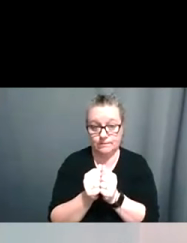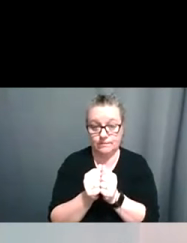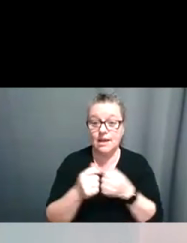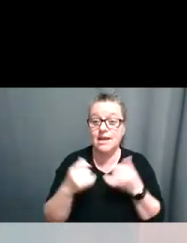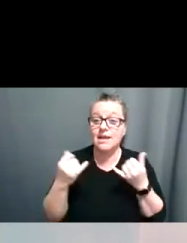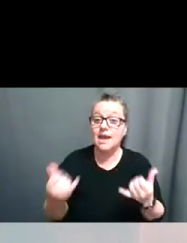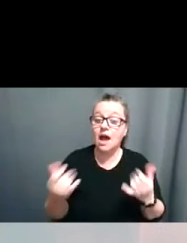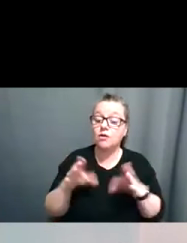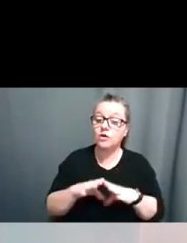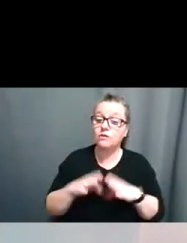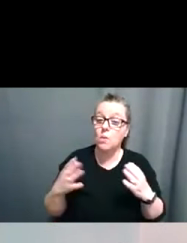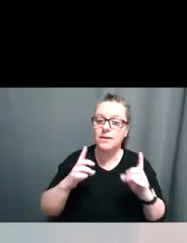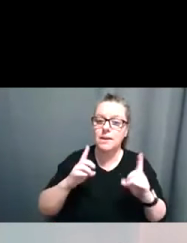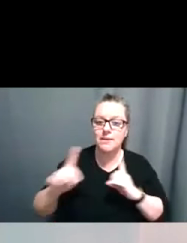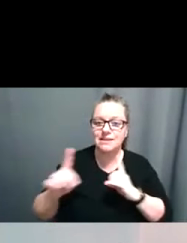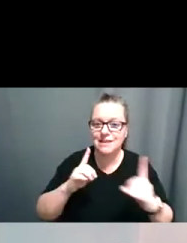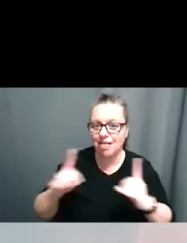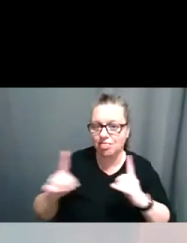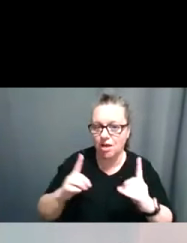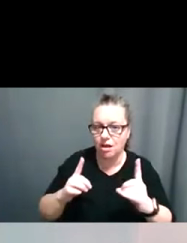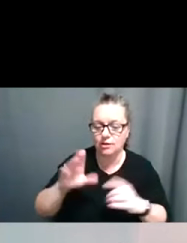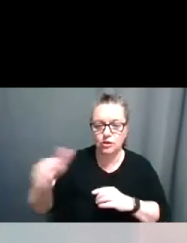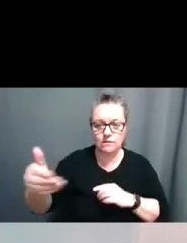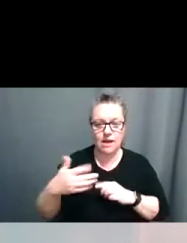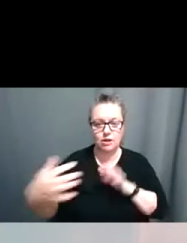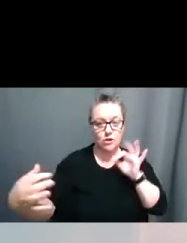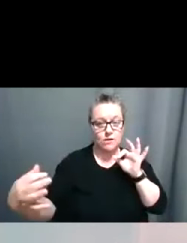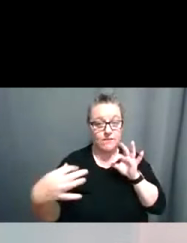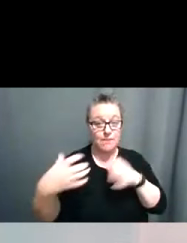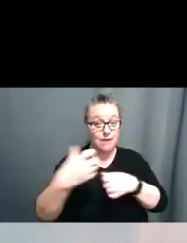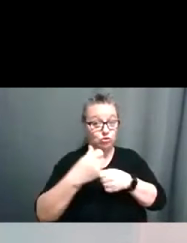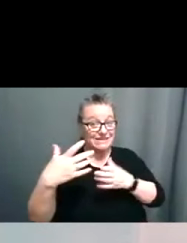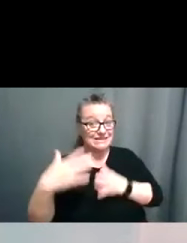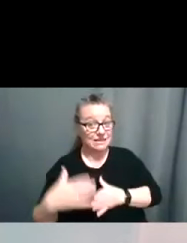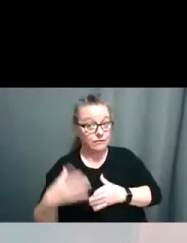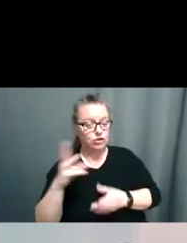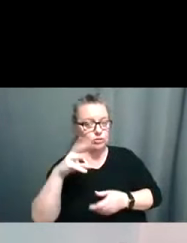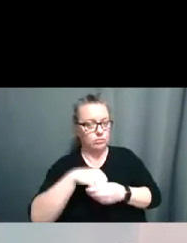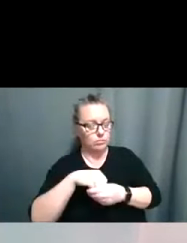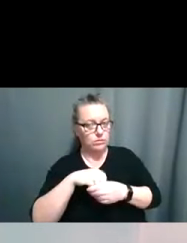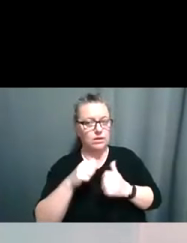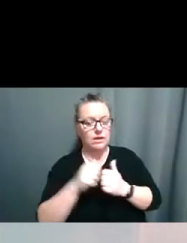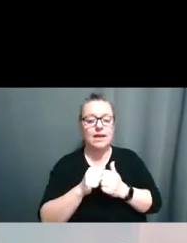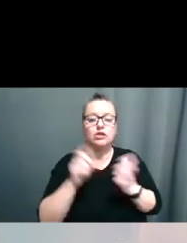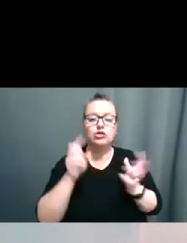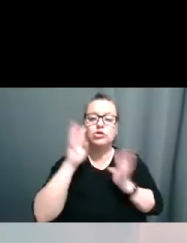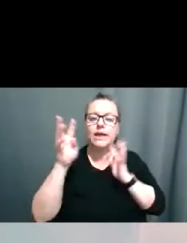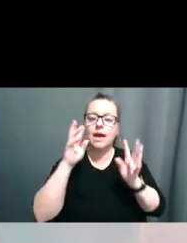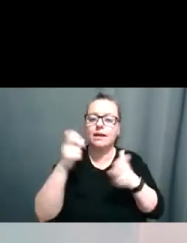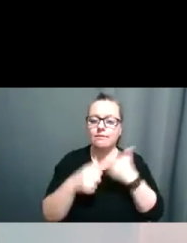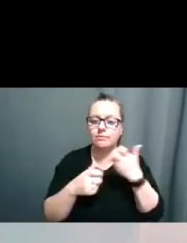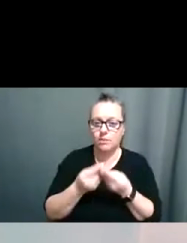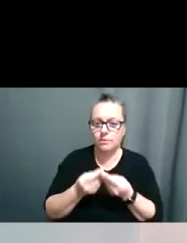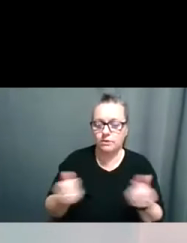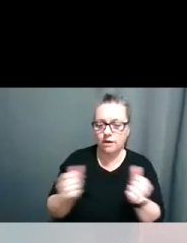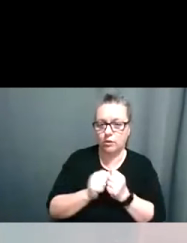you've opened up a dialogue and you've invited your feedback receiver to participate in a creative problem-solving session with your